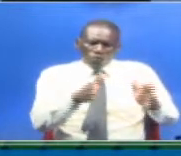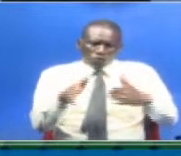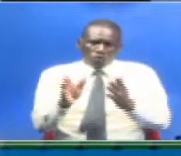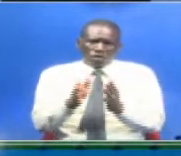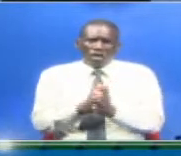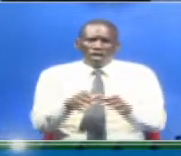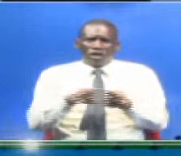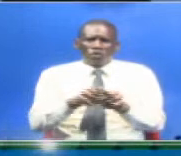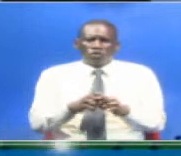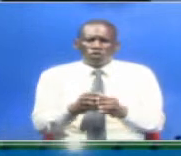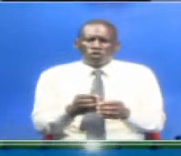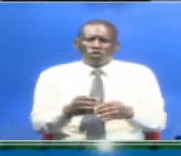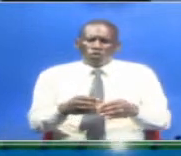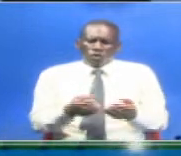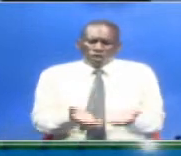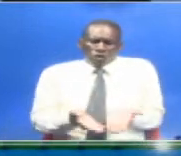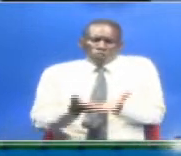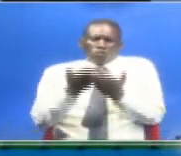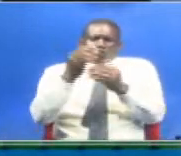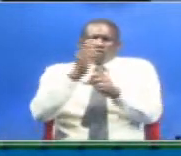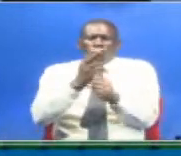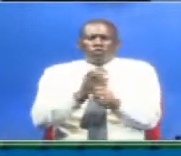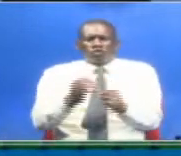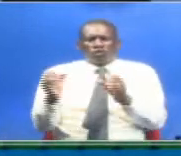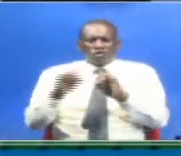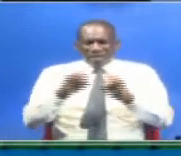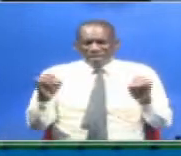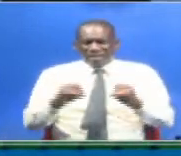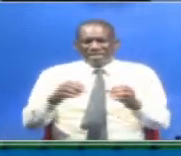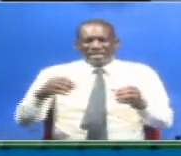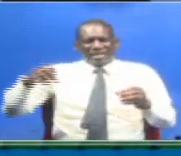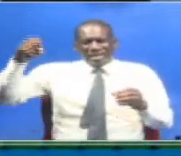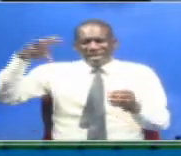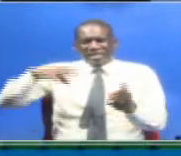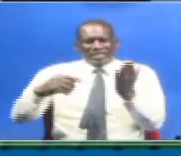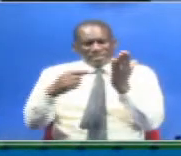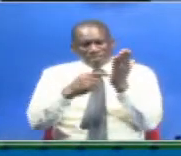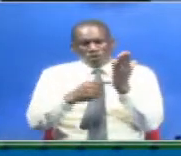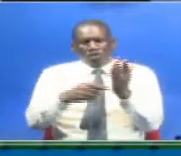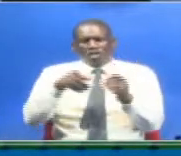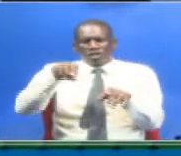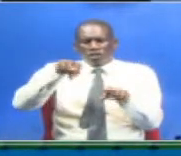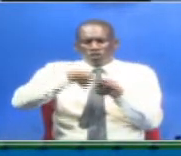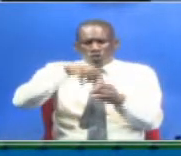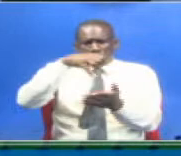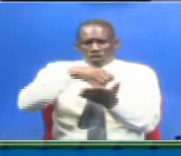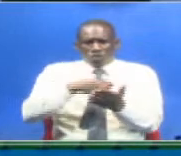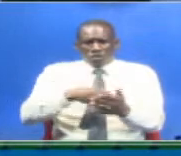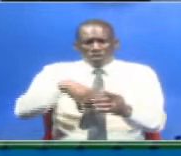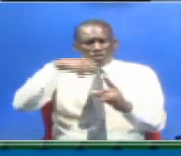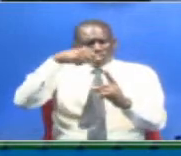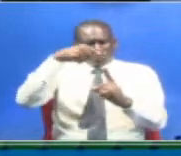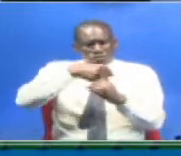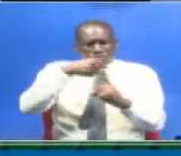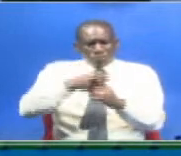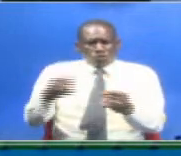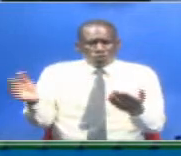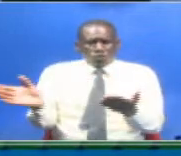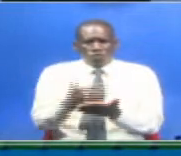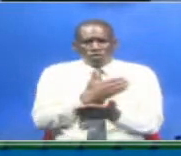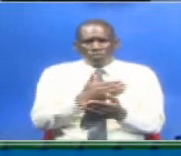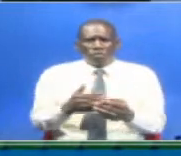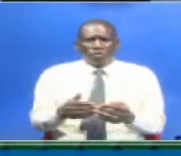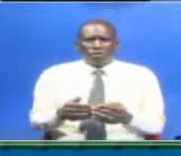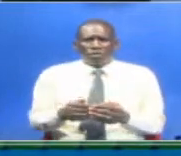energy technologies. It also includes efforts to boost the removal or sequestration of